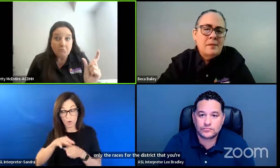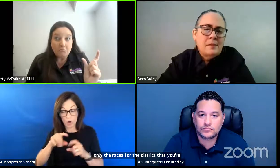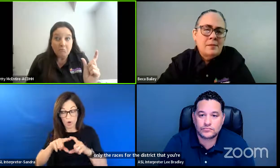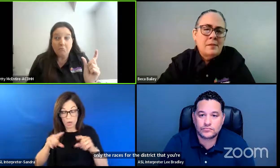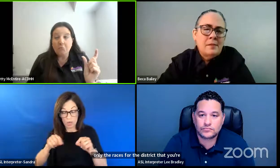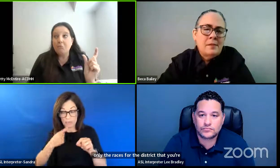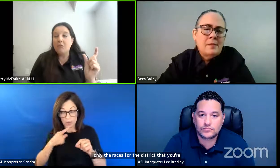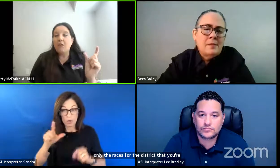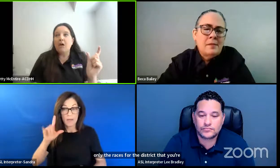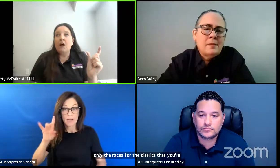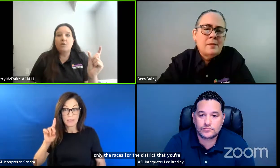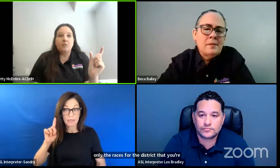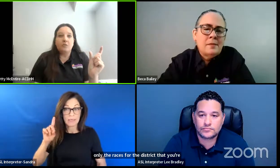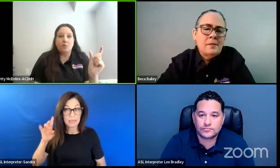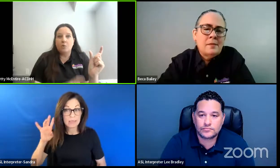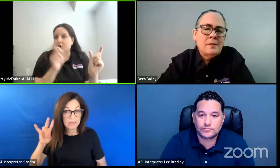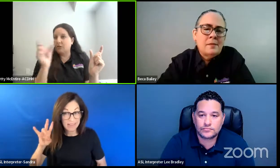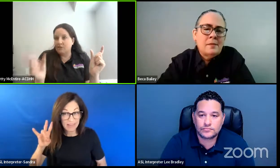LD7,